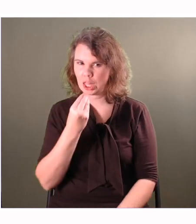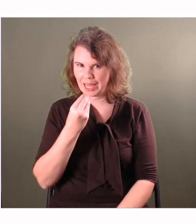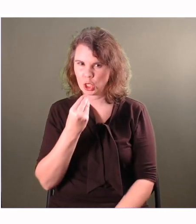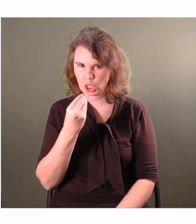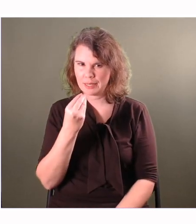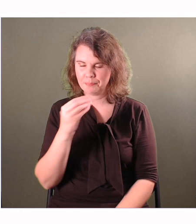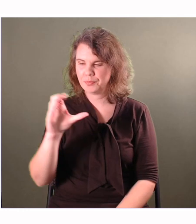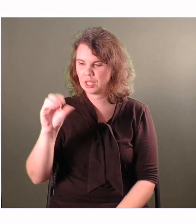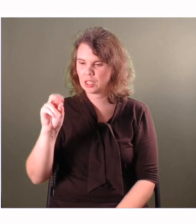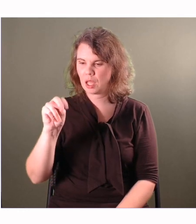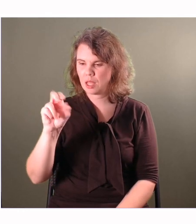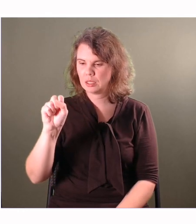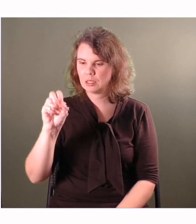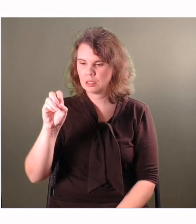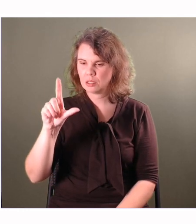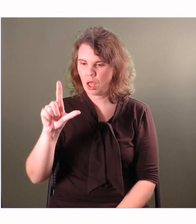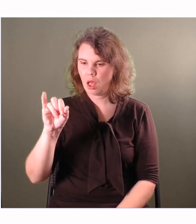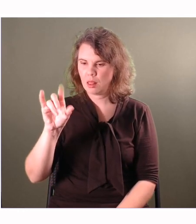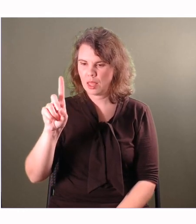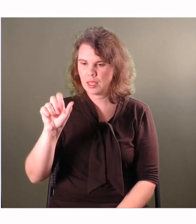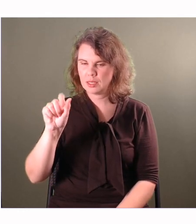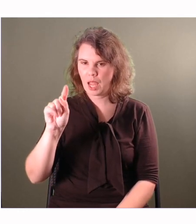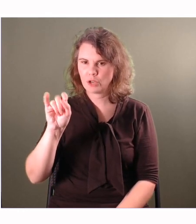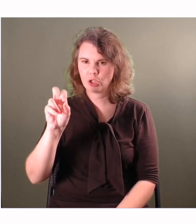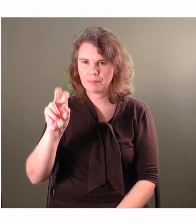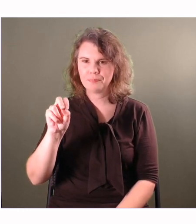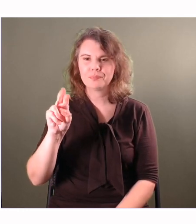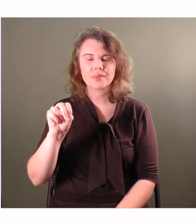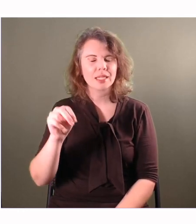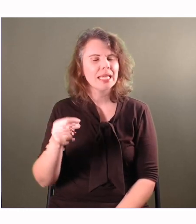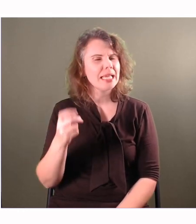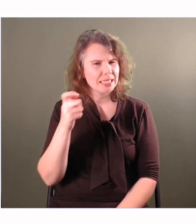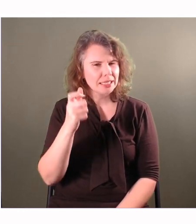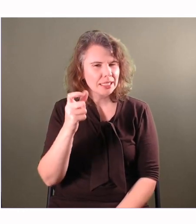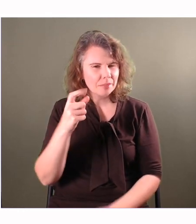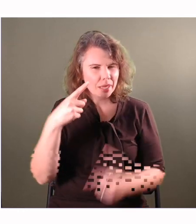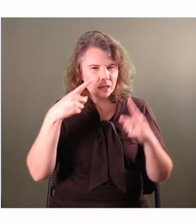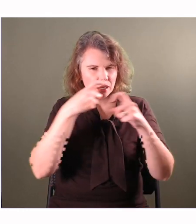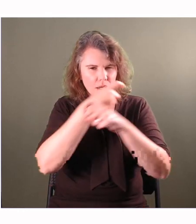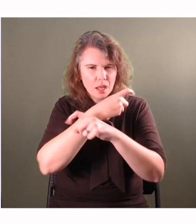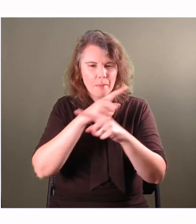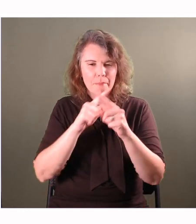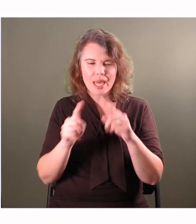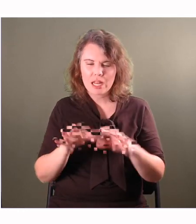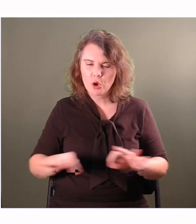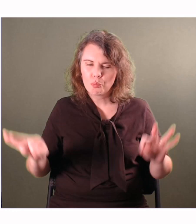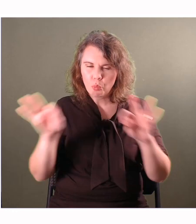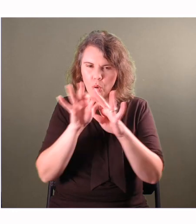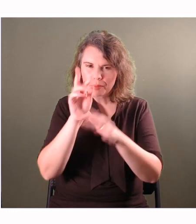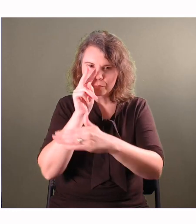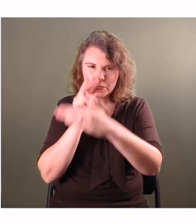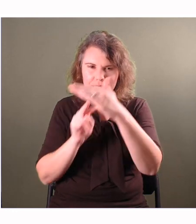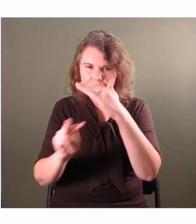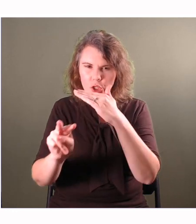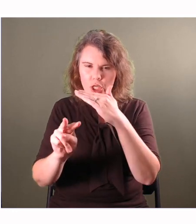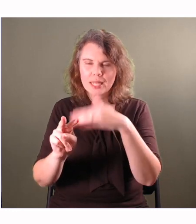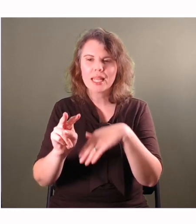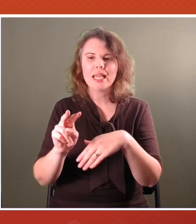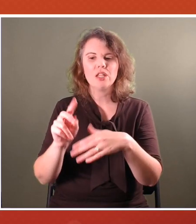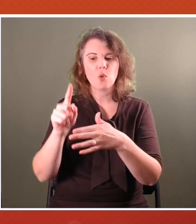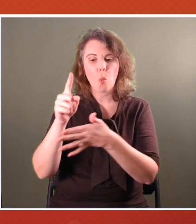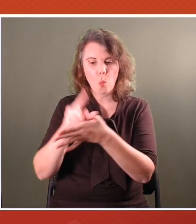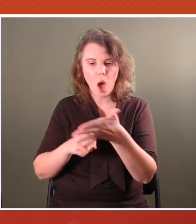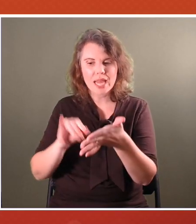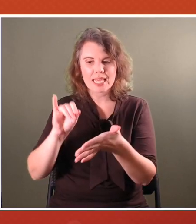way to test this. It's a little bit convoluted, but a crucial prediction of this idea is that what